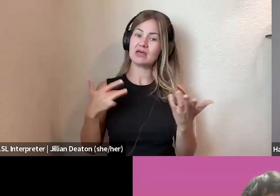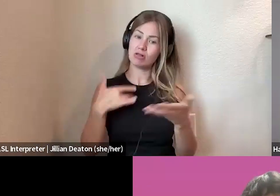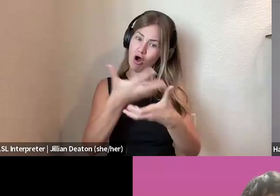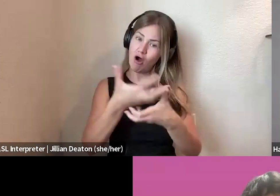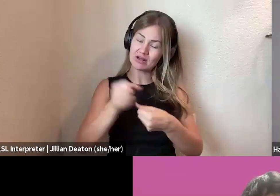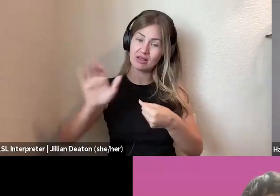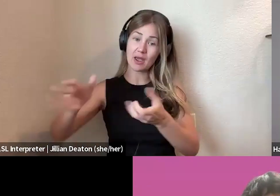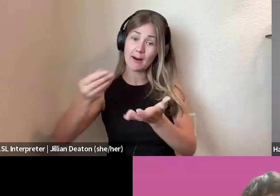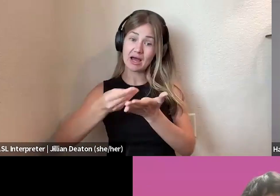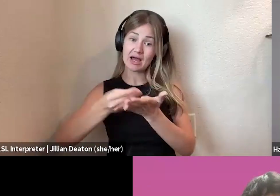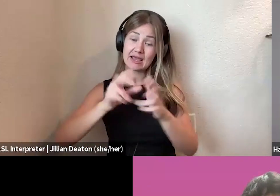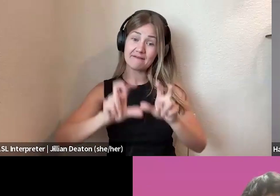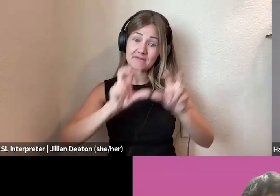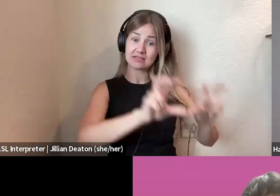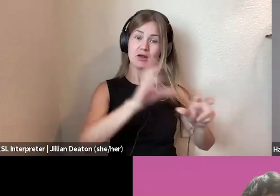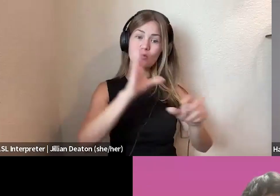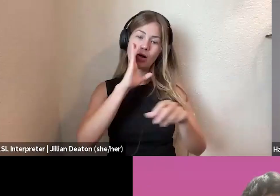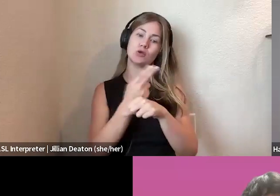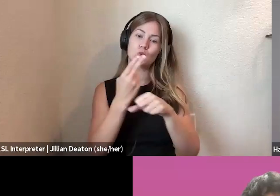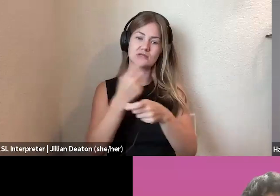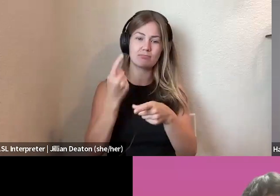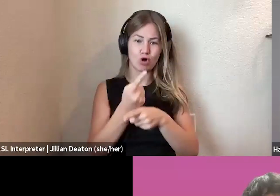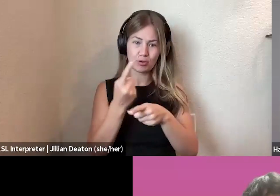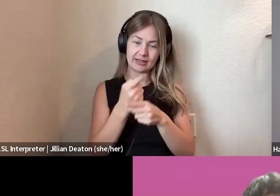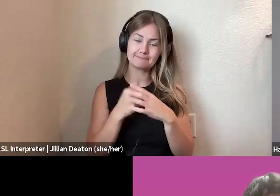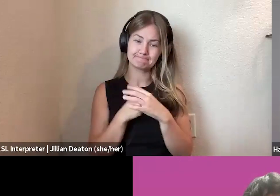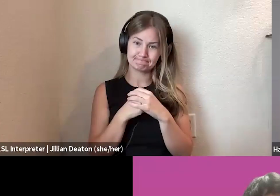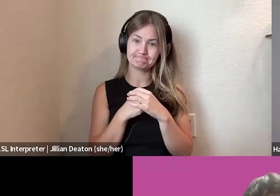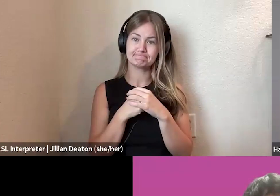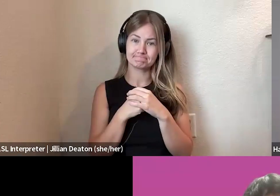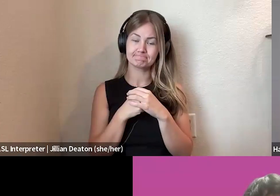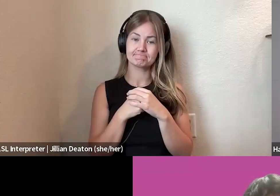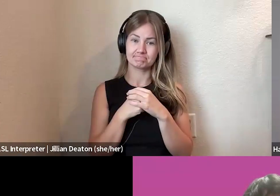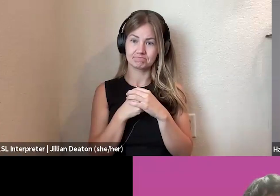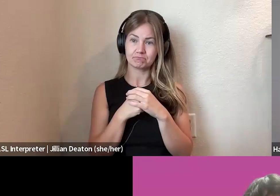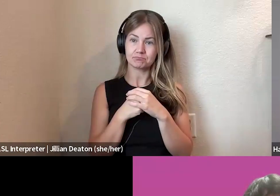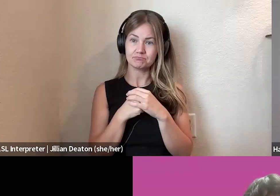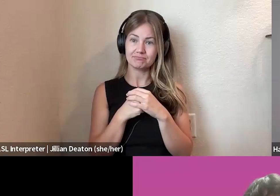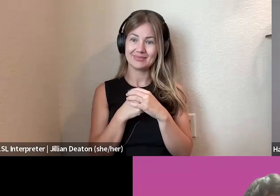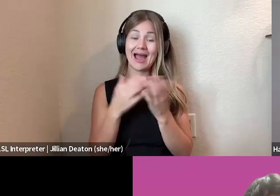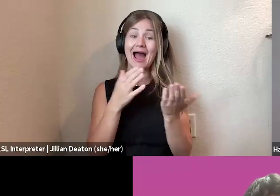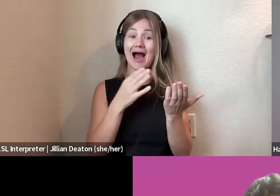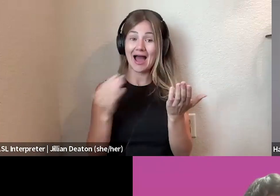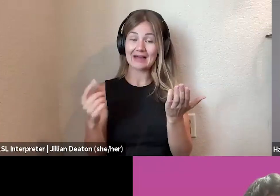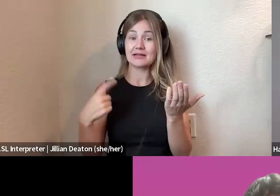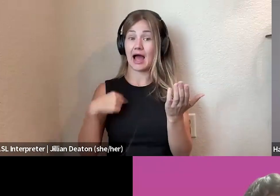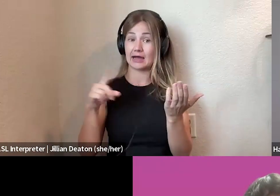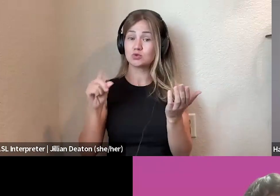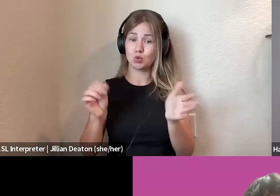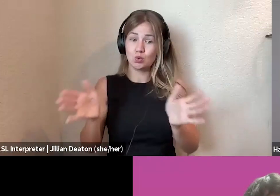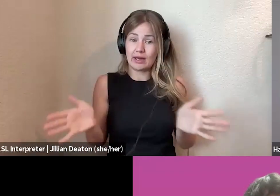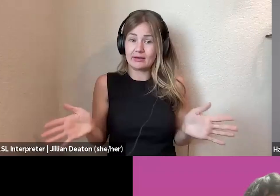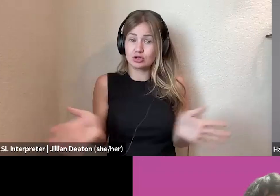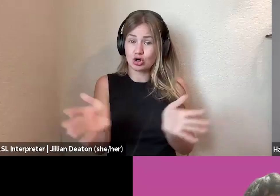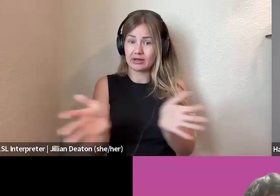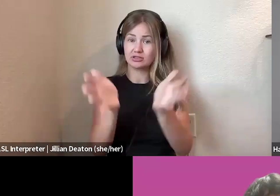investment will be used appropriately. Um, the other thing is I do encourage organizations.